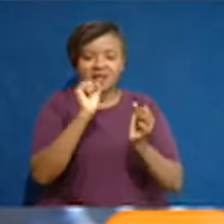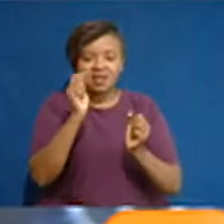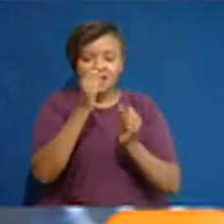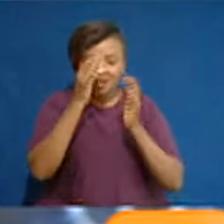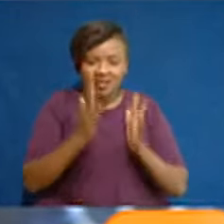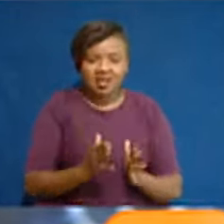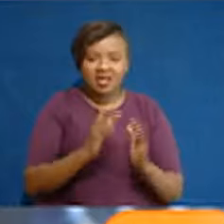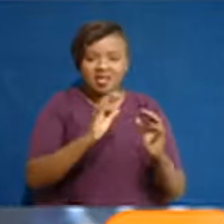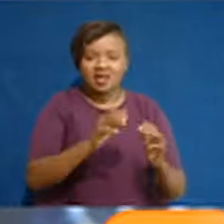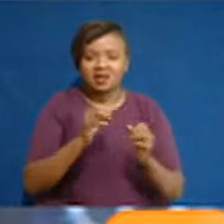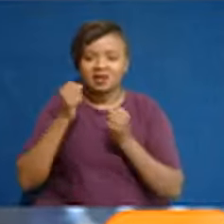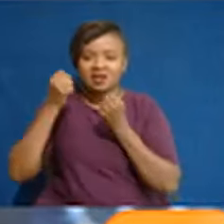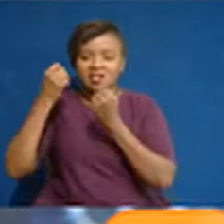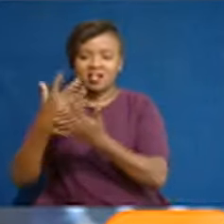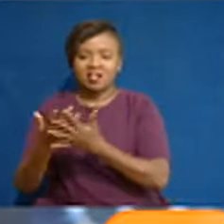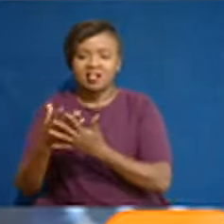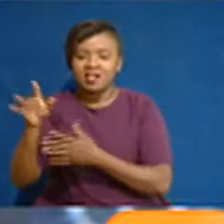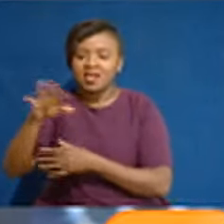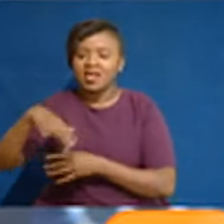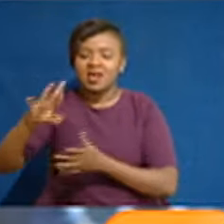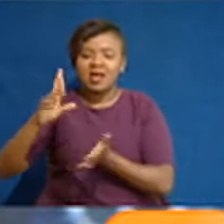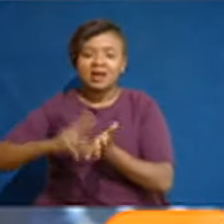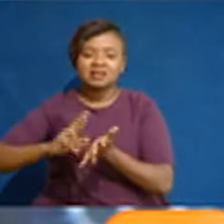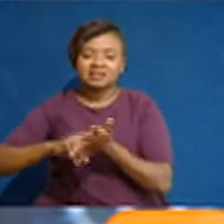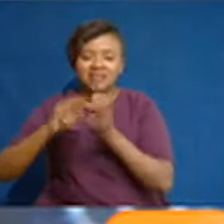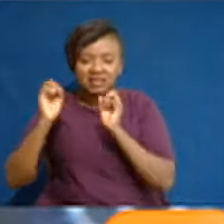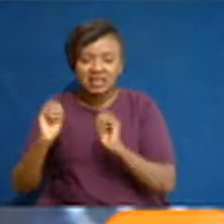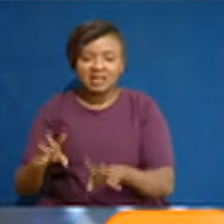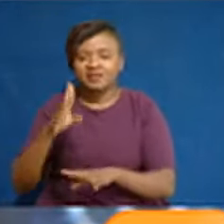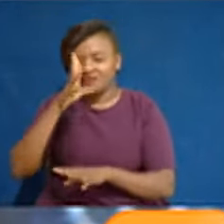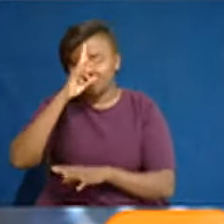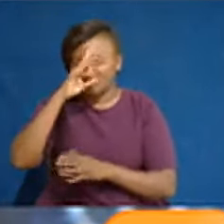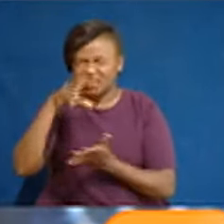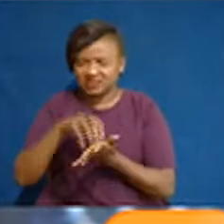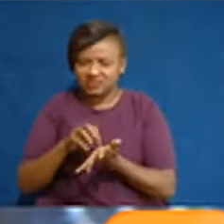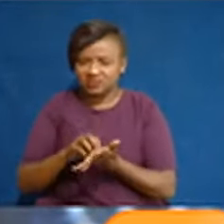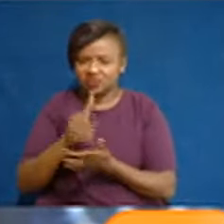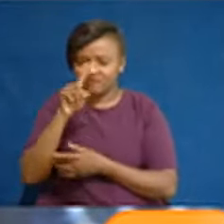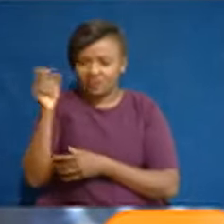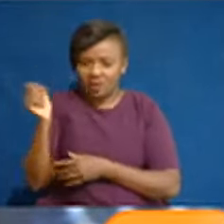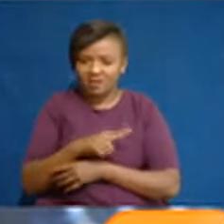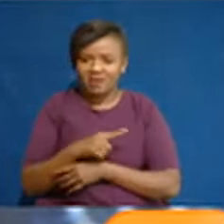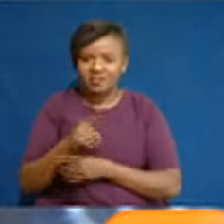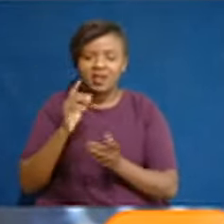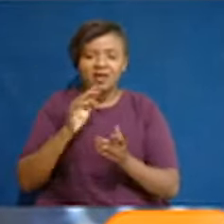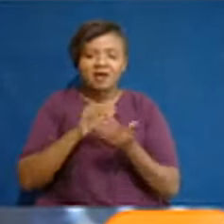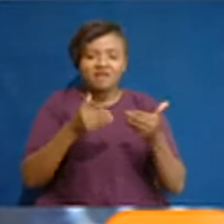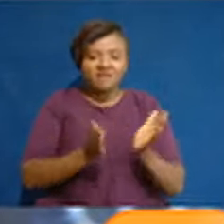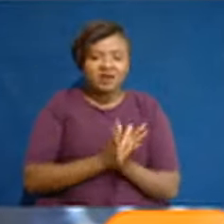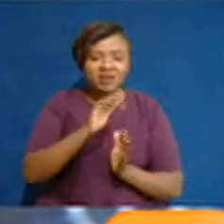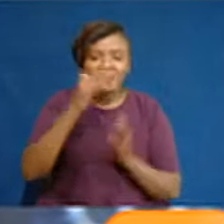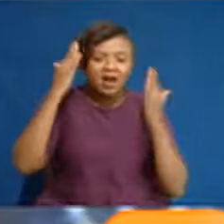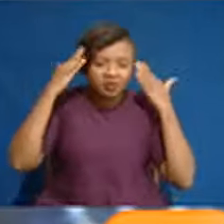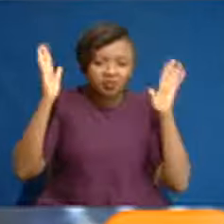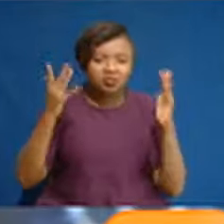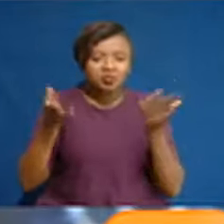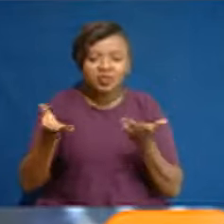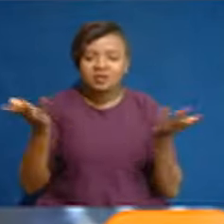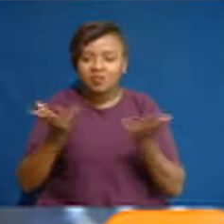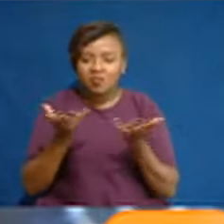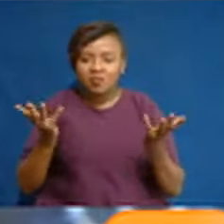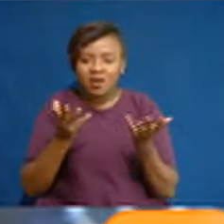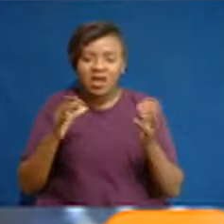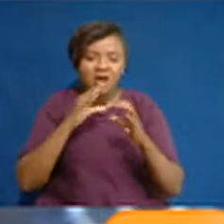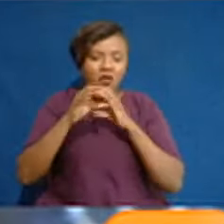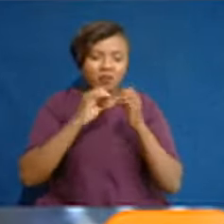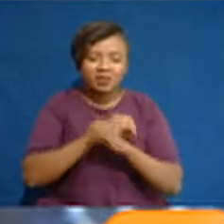site, a place that is not registered as a police station, for about a month, abducted without his family knowing he is, incommunicado, no access